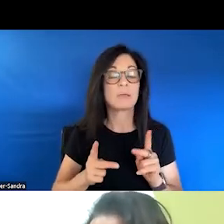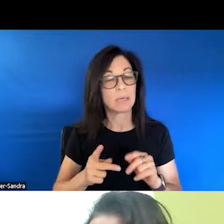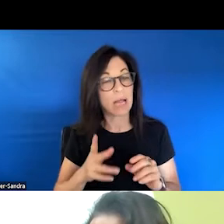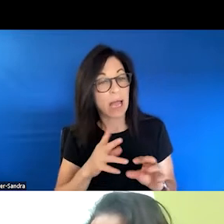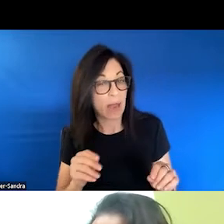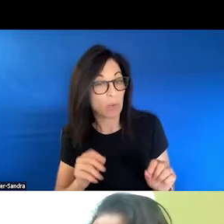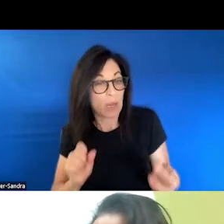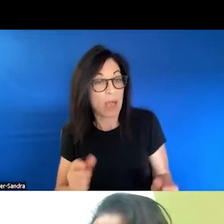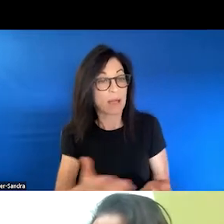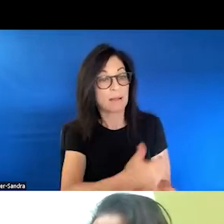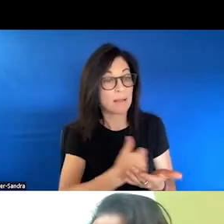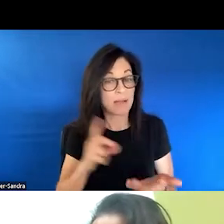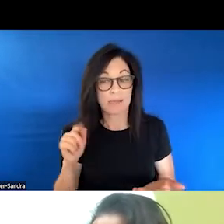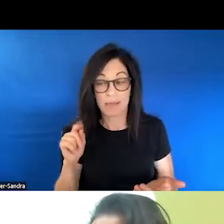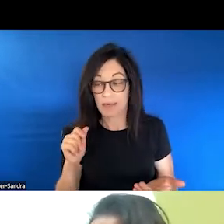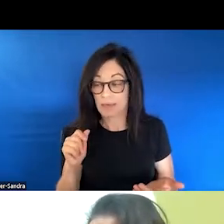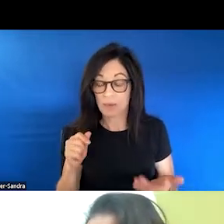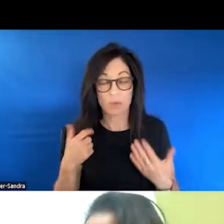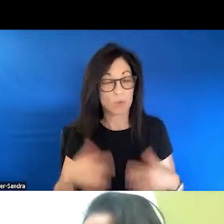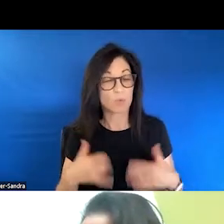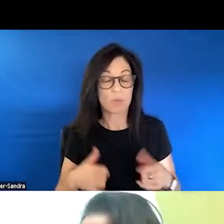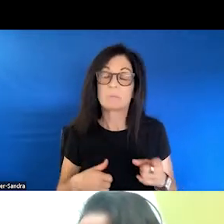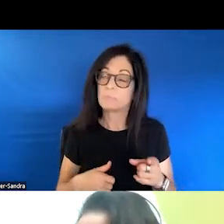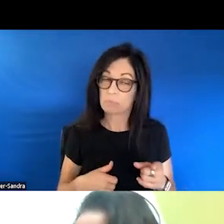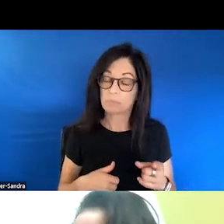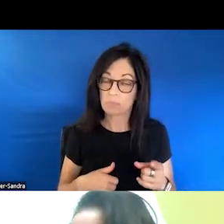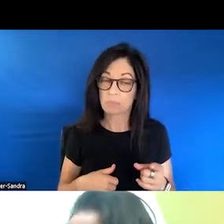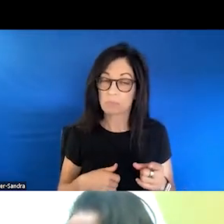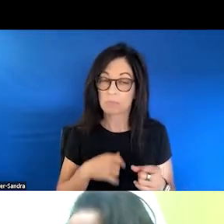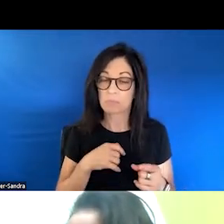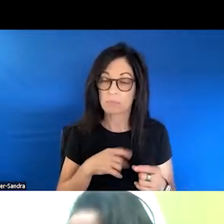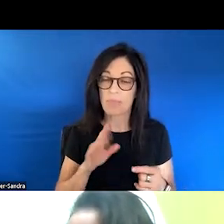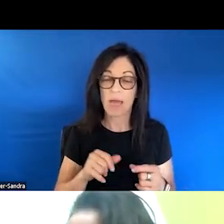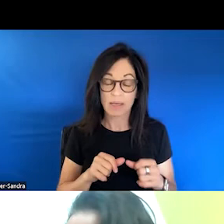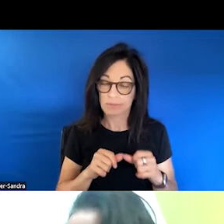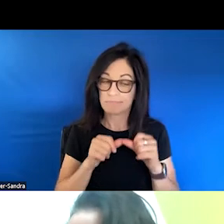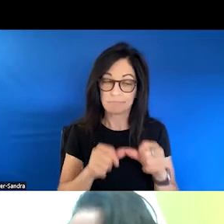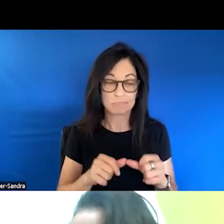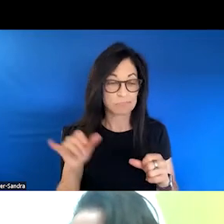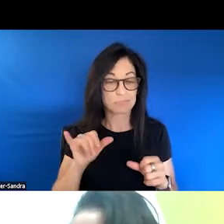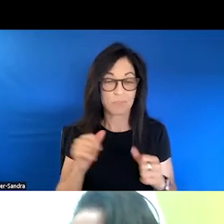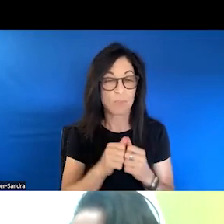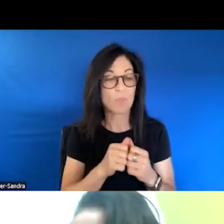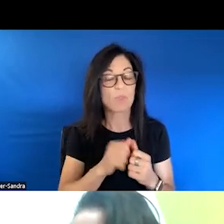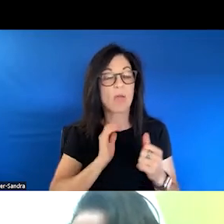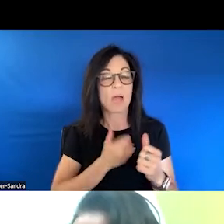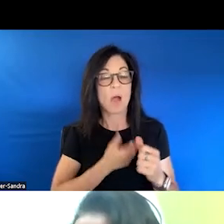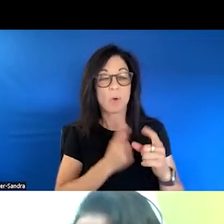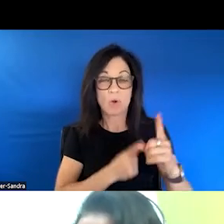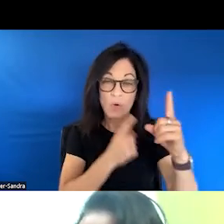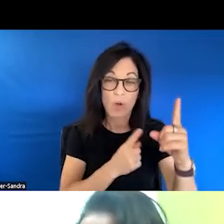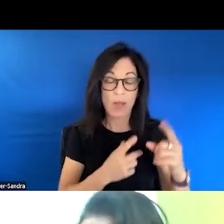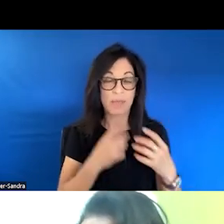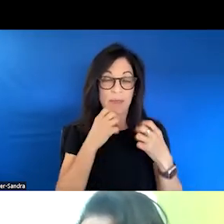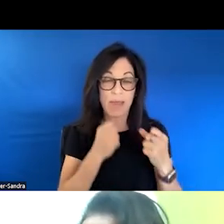get data is exactly consistent with the objective and the care that we want